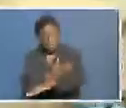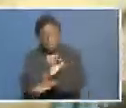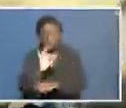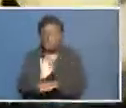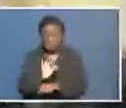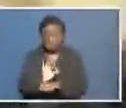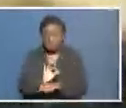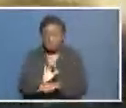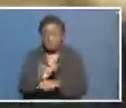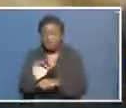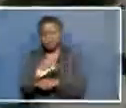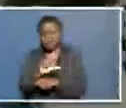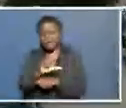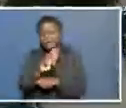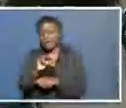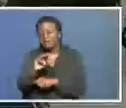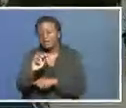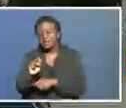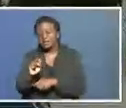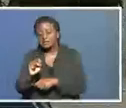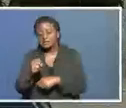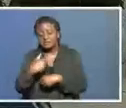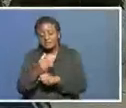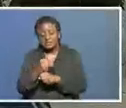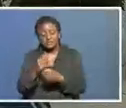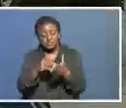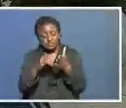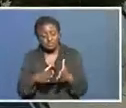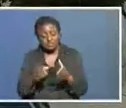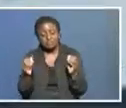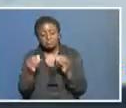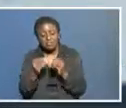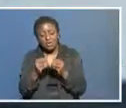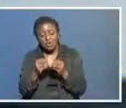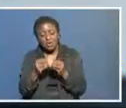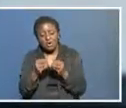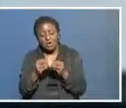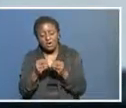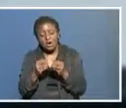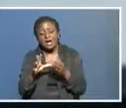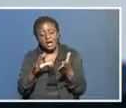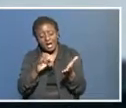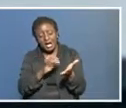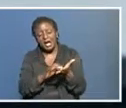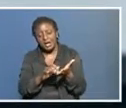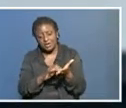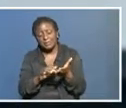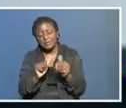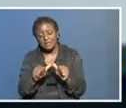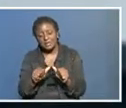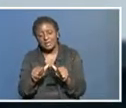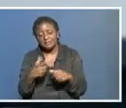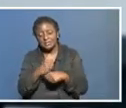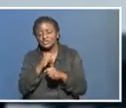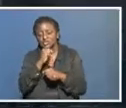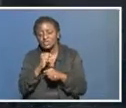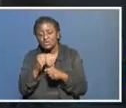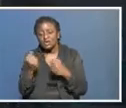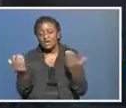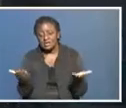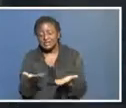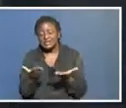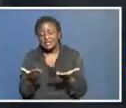the LMS, making students more accountable academically and ensuring that attendance shortfalls are minimized.